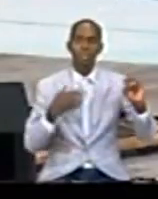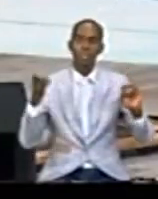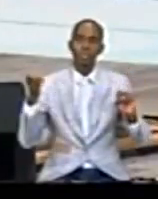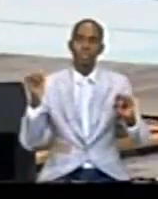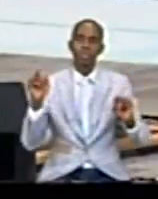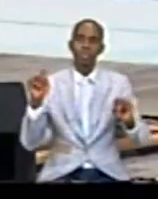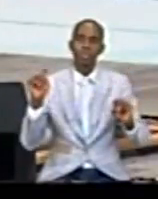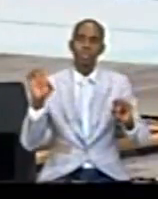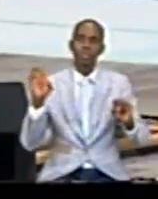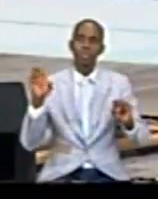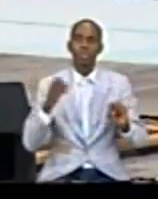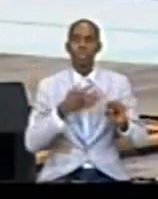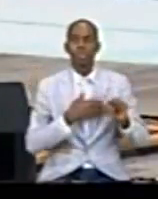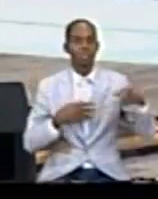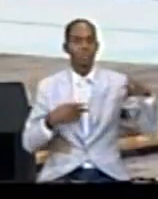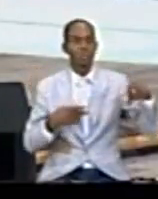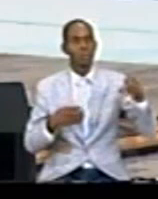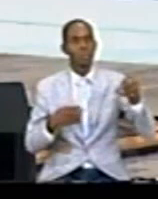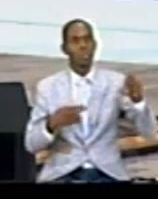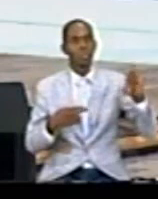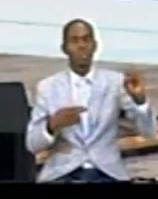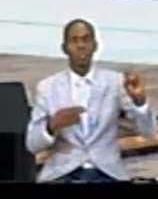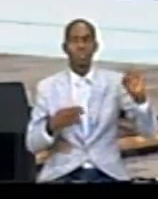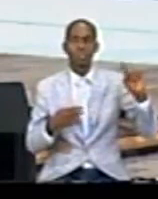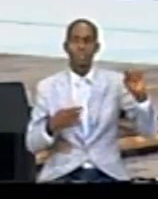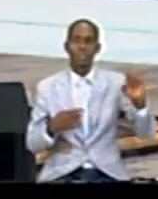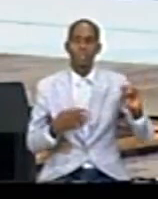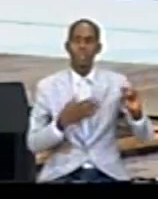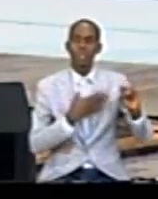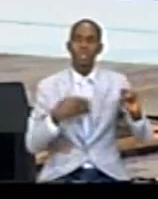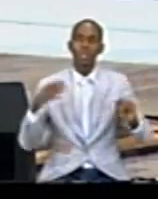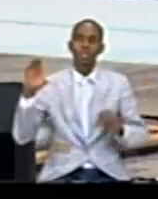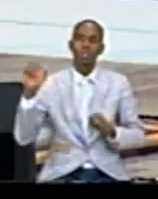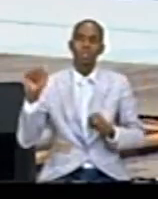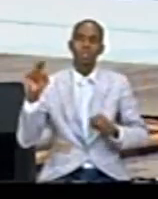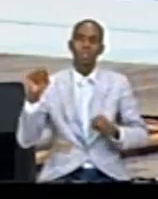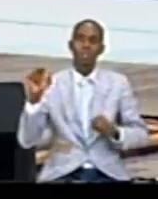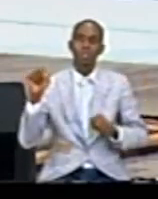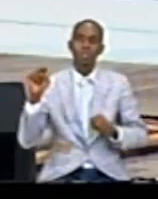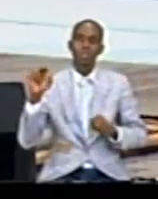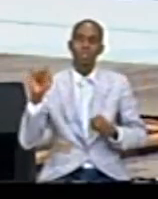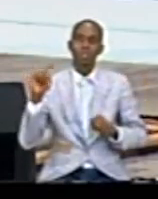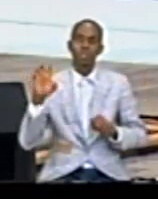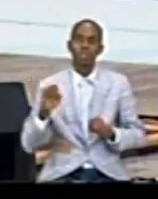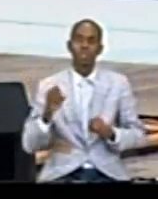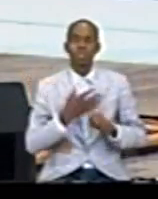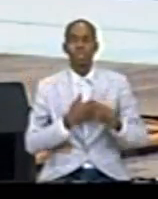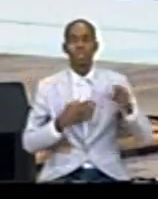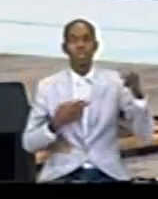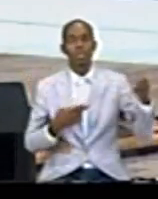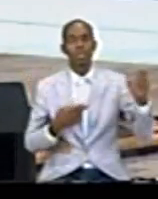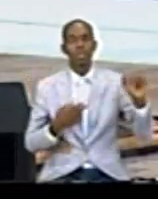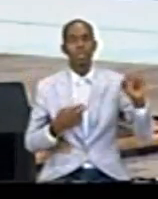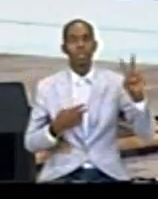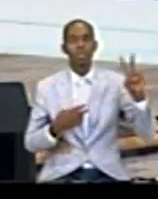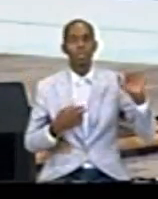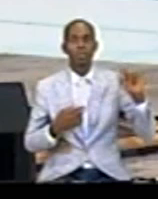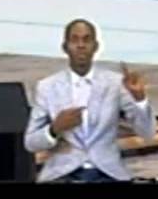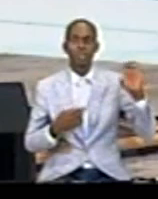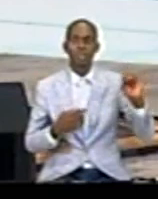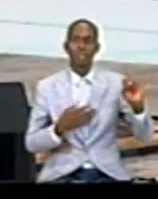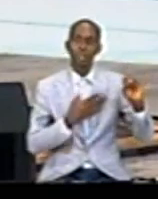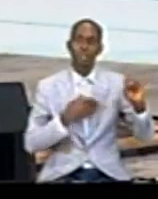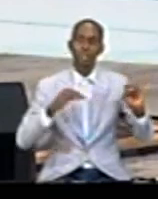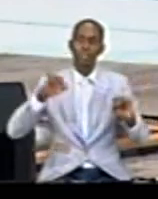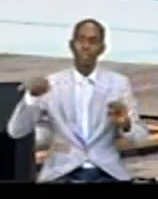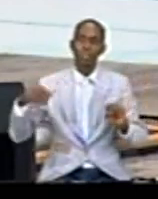the Perizzites, and to the Canaanites, and to the Hivites, and to the Jebusites, and I will